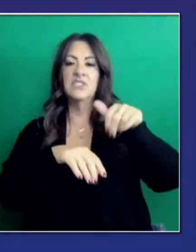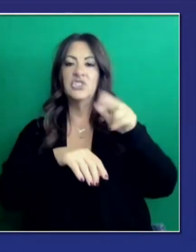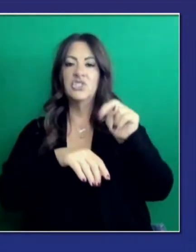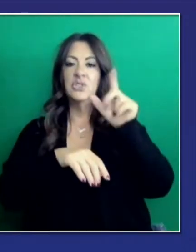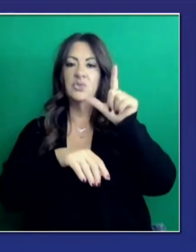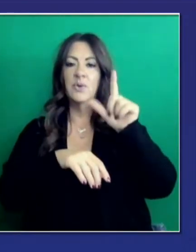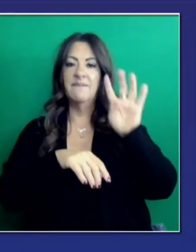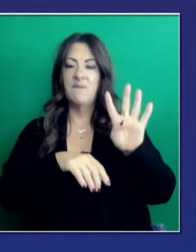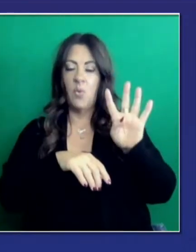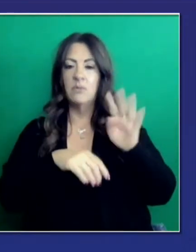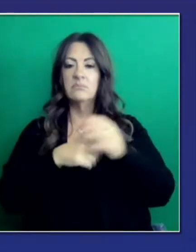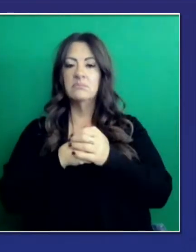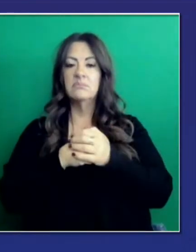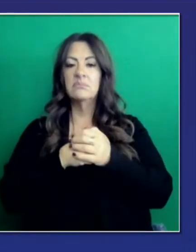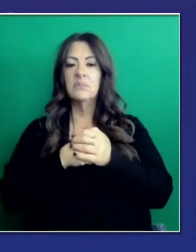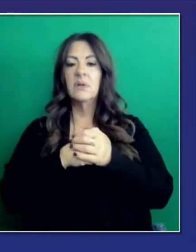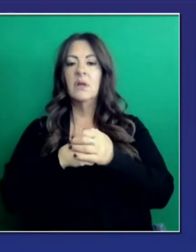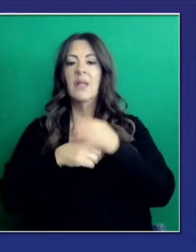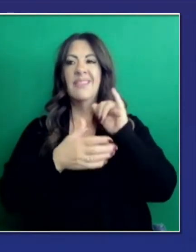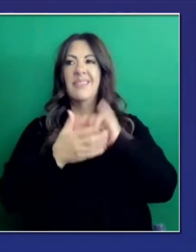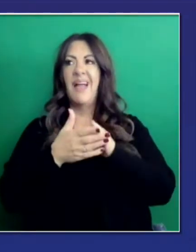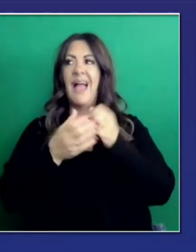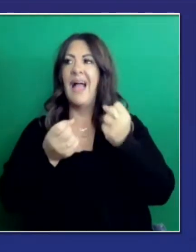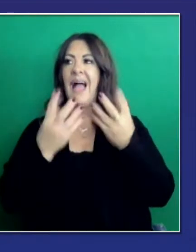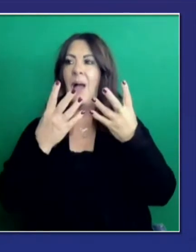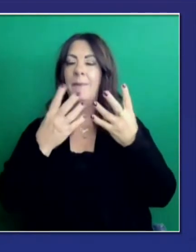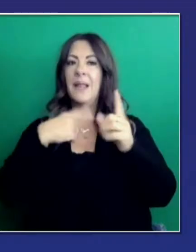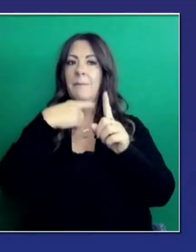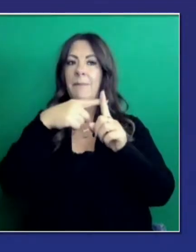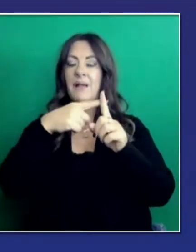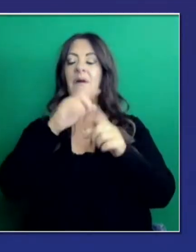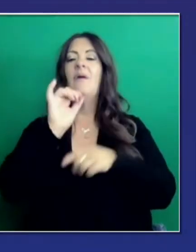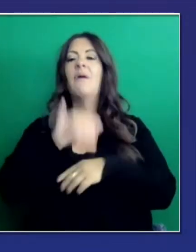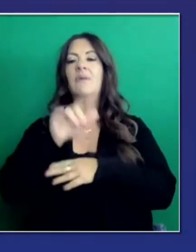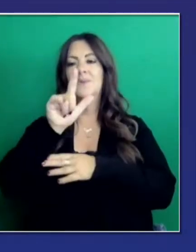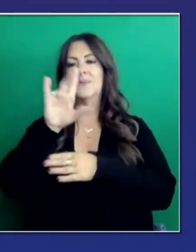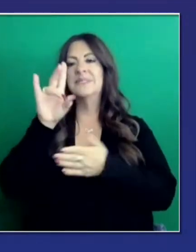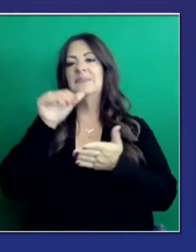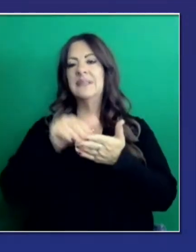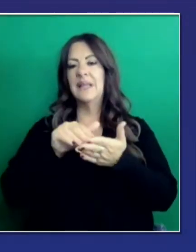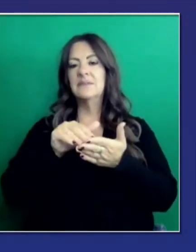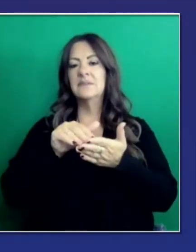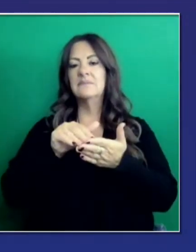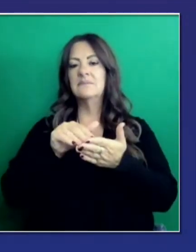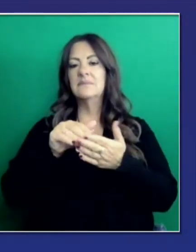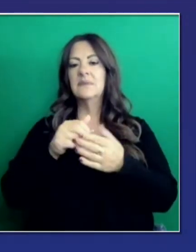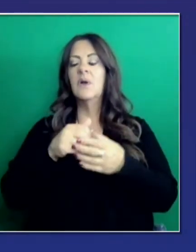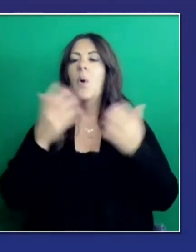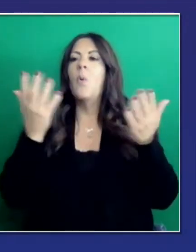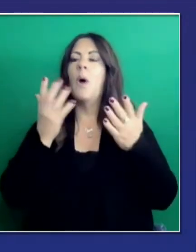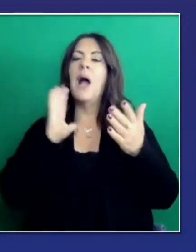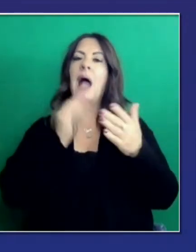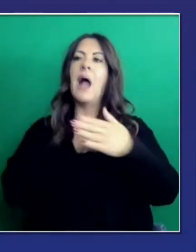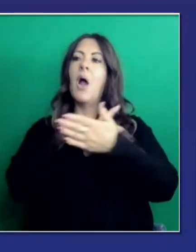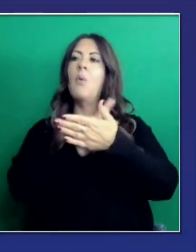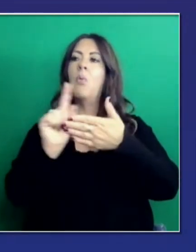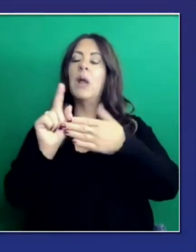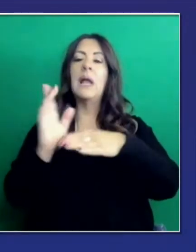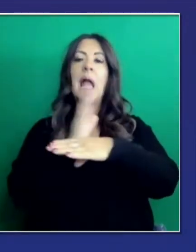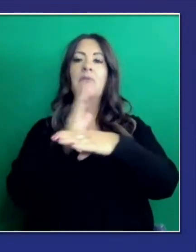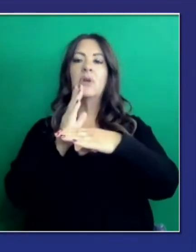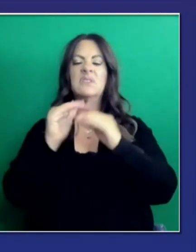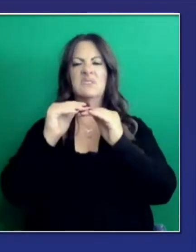27,000 cases. The 7-day average now below that 27,000 based upon the